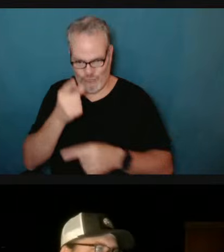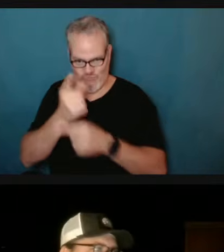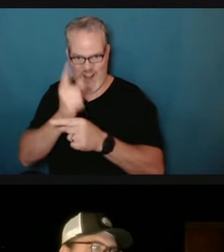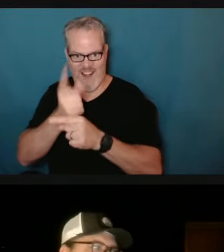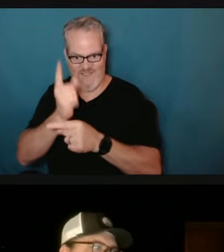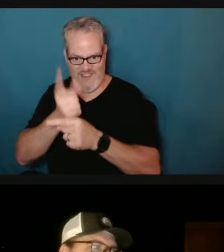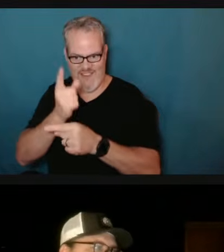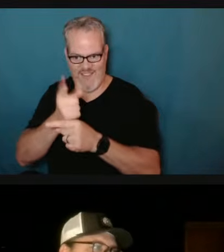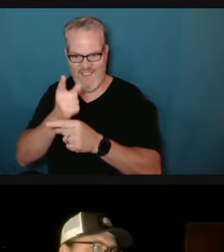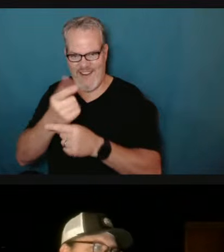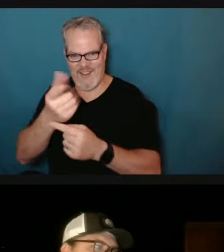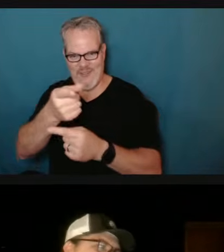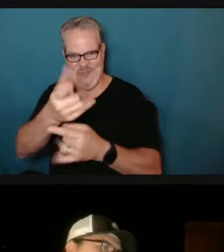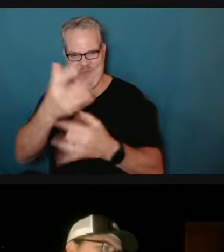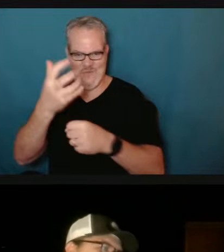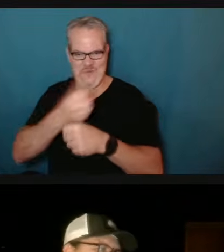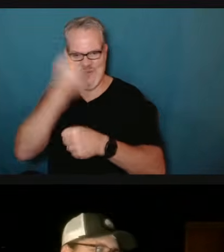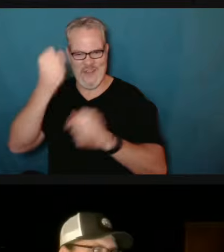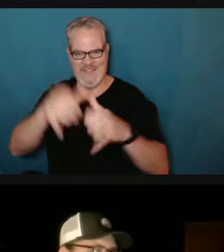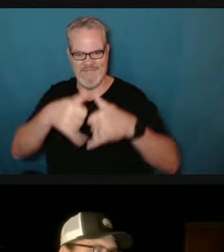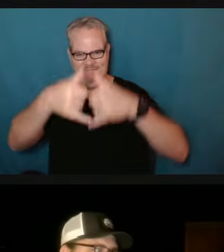prize.